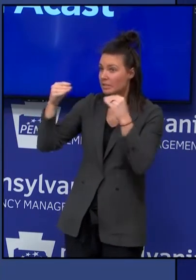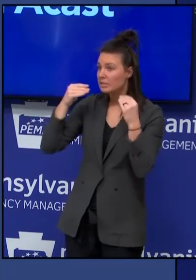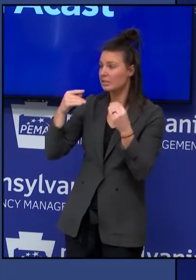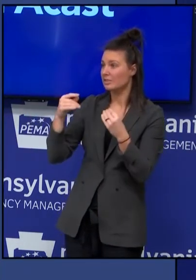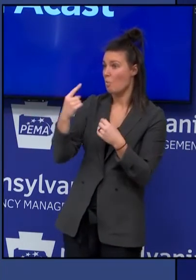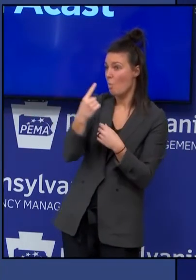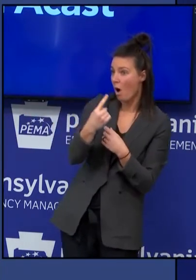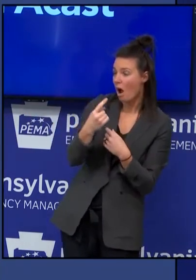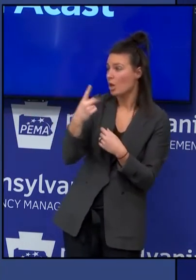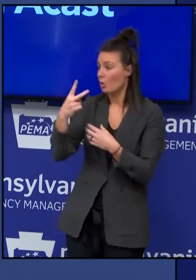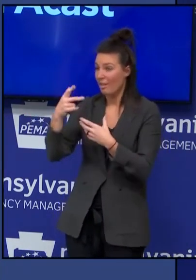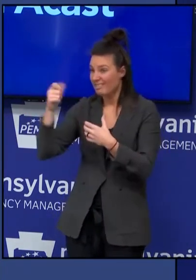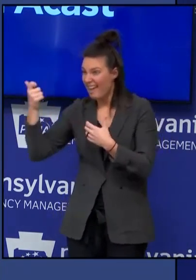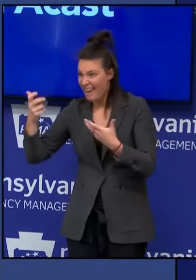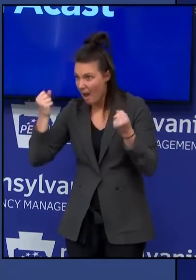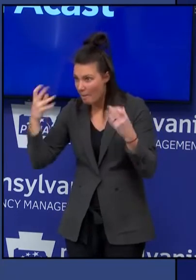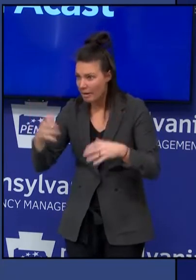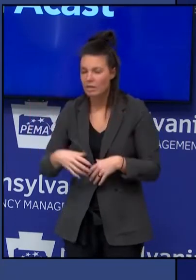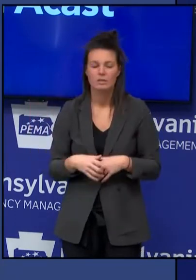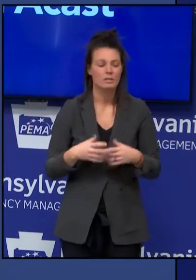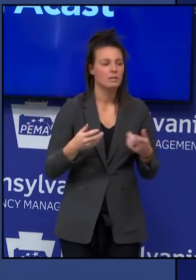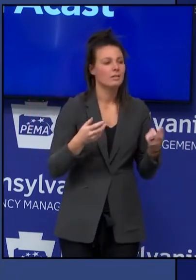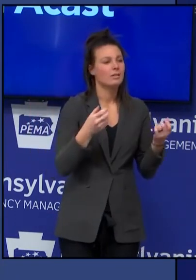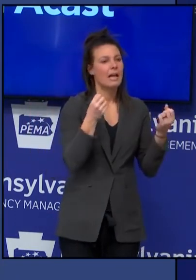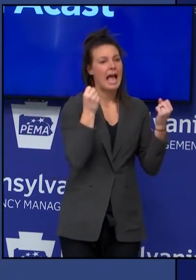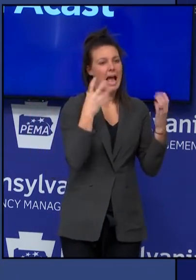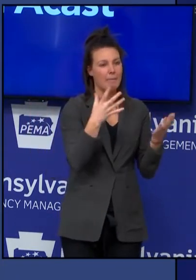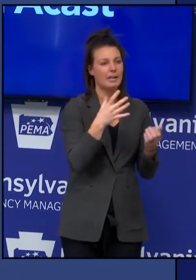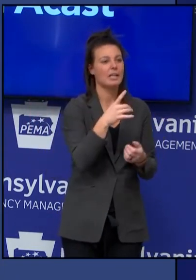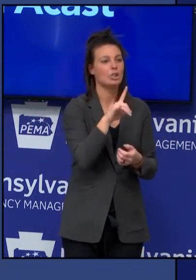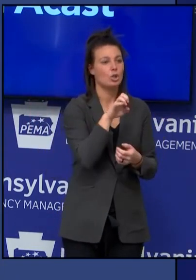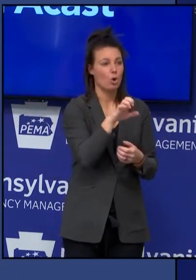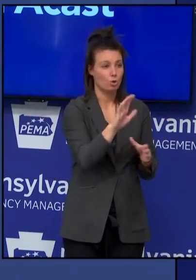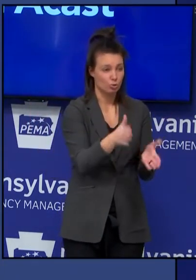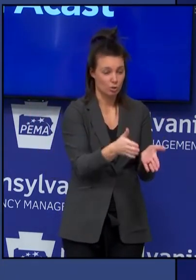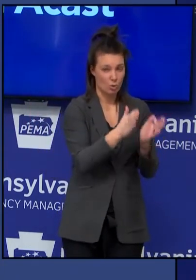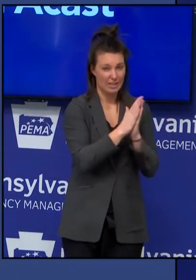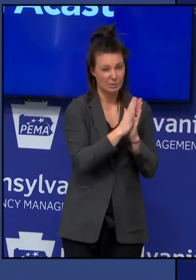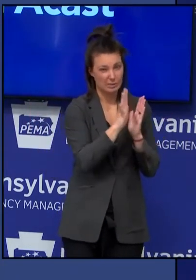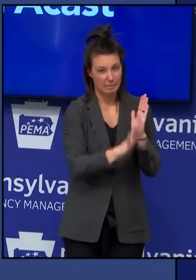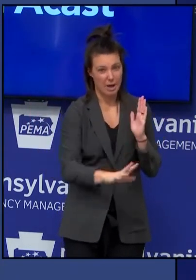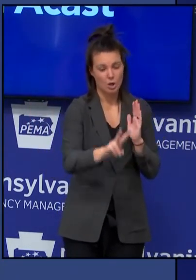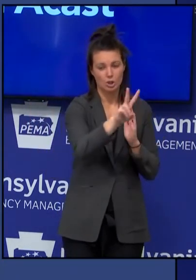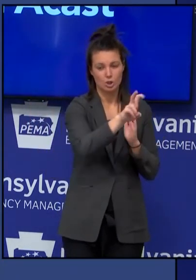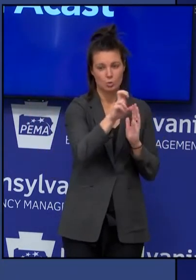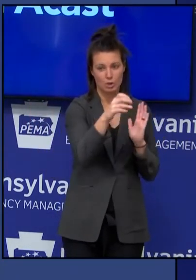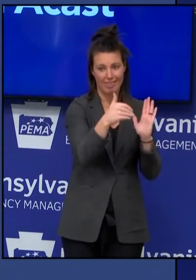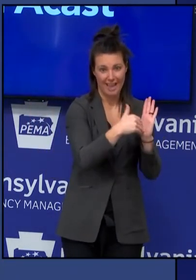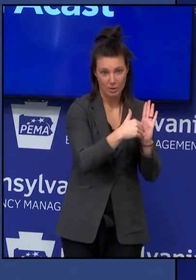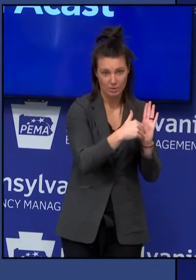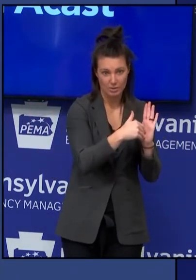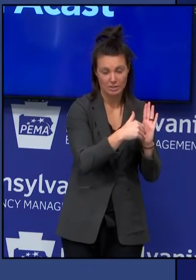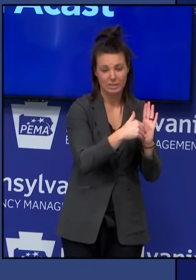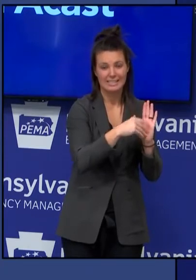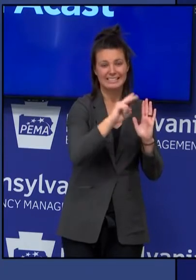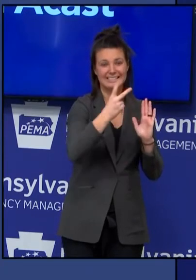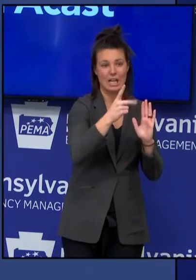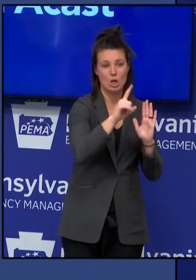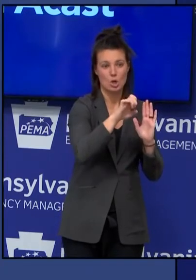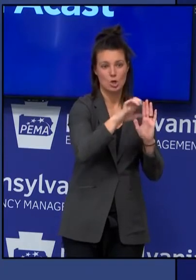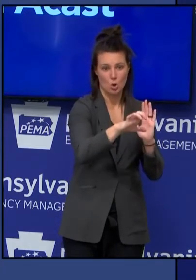10 pharmacies? So the amount of doses requested was roughly 200,000 second